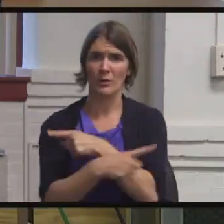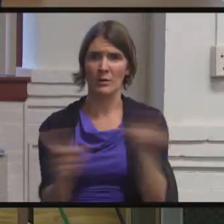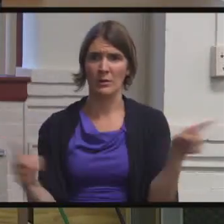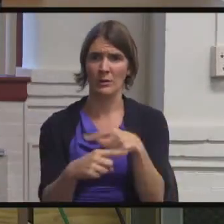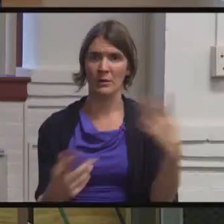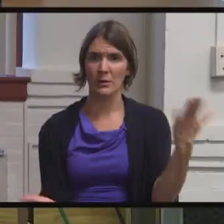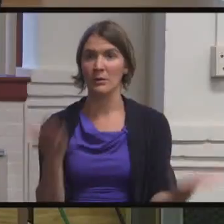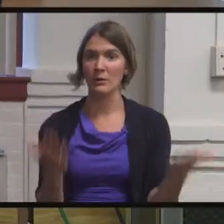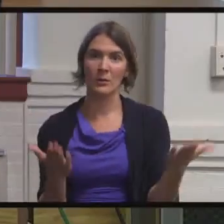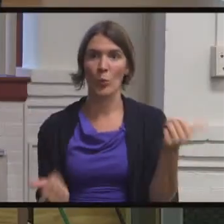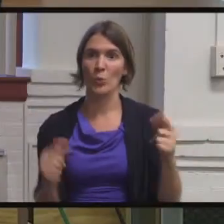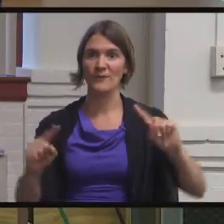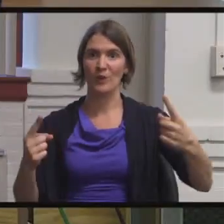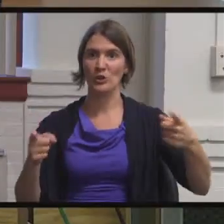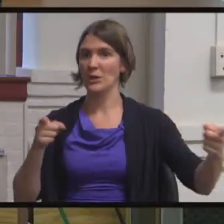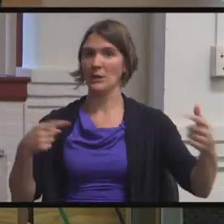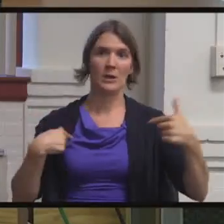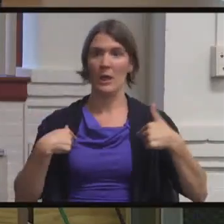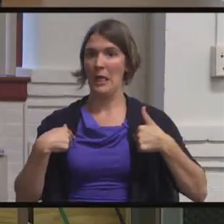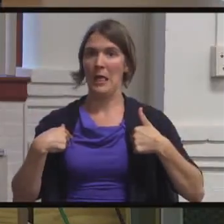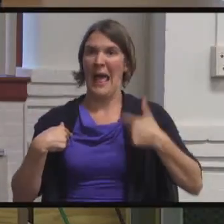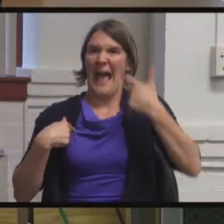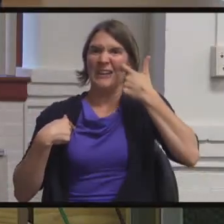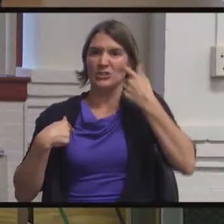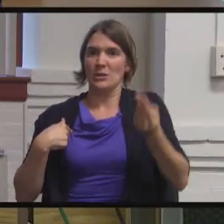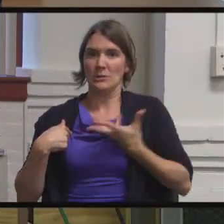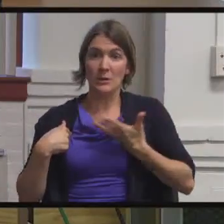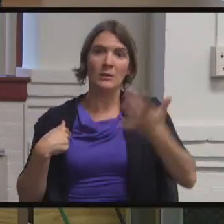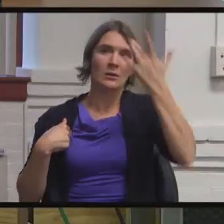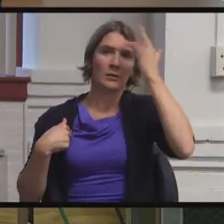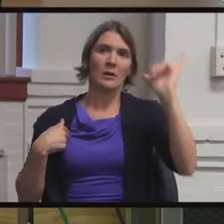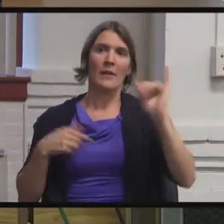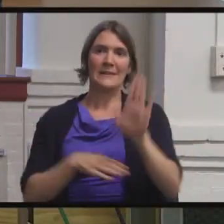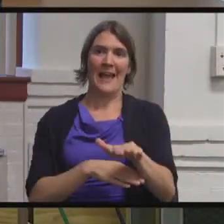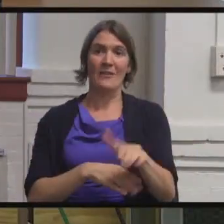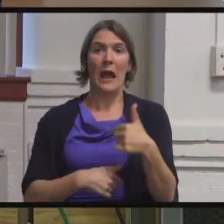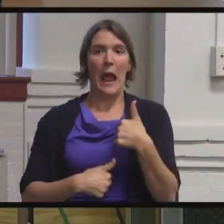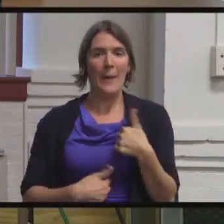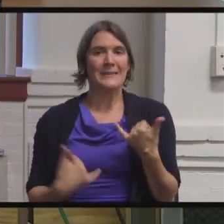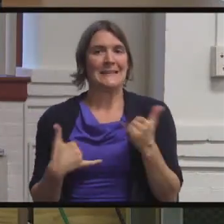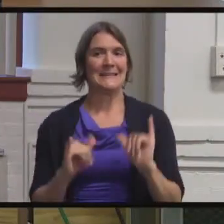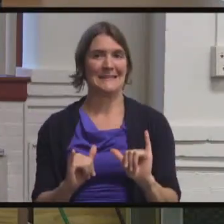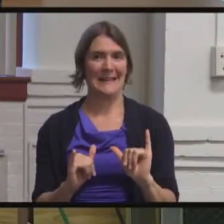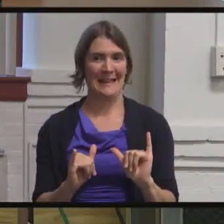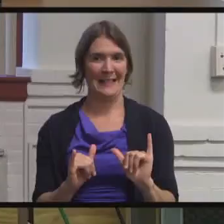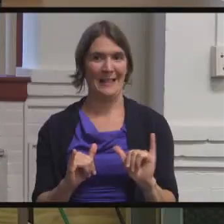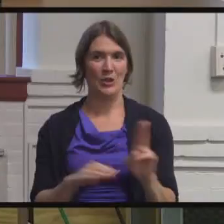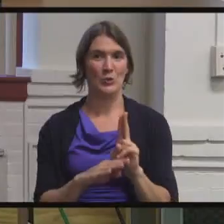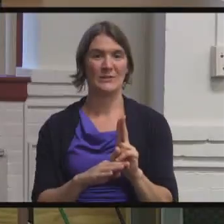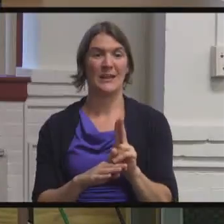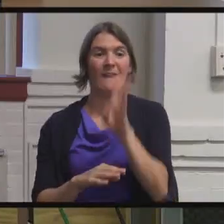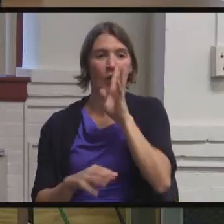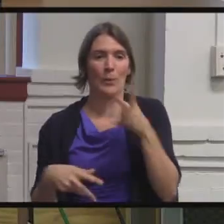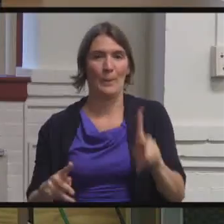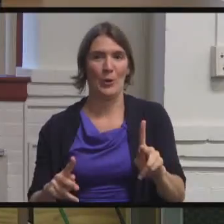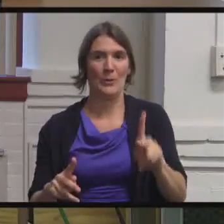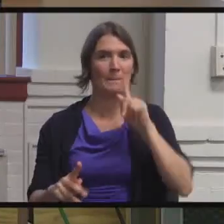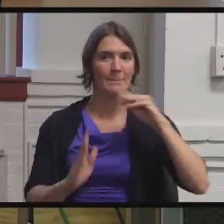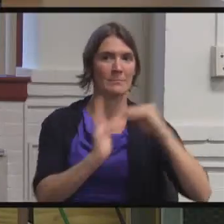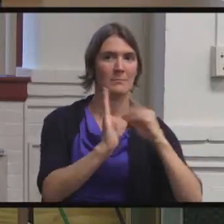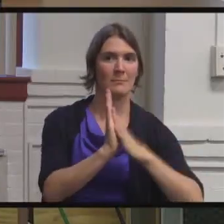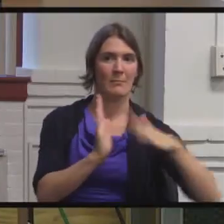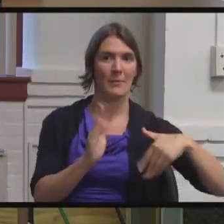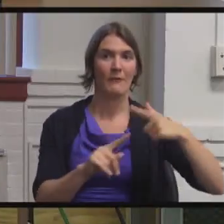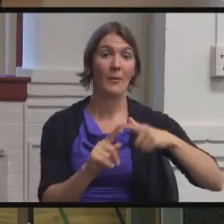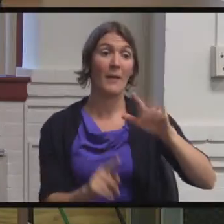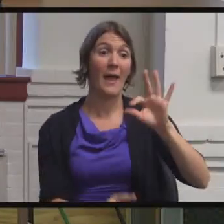one of those sort of funny things that I didn't realize until just this afternoon. So I don't have, I'm still operating on verbal permission from the